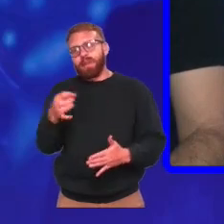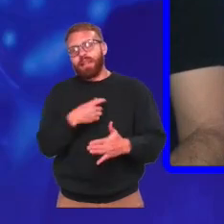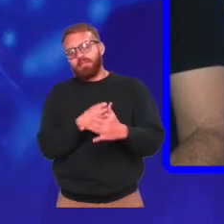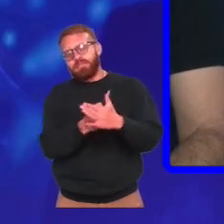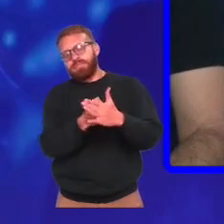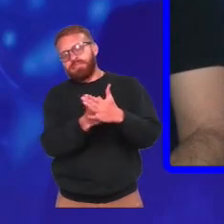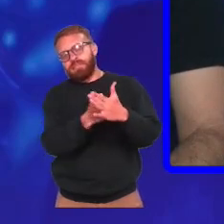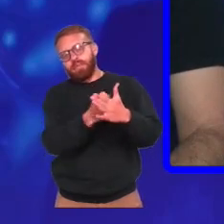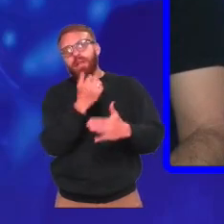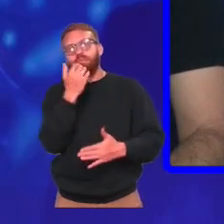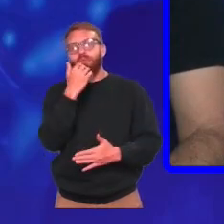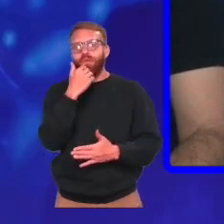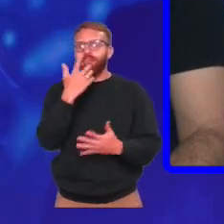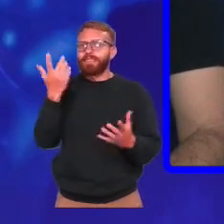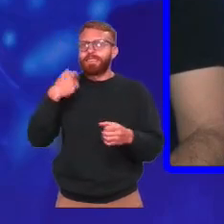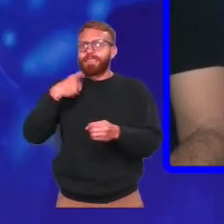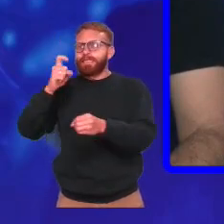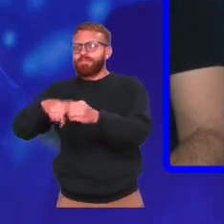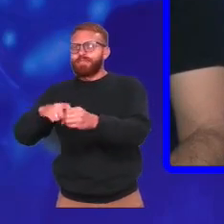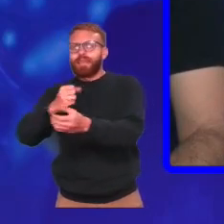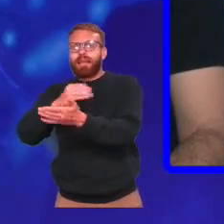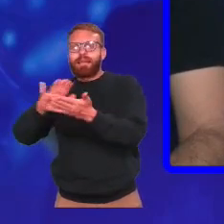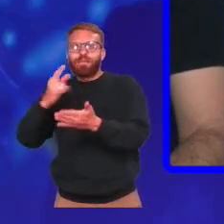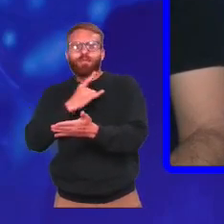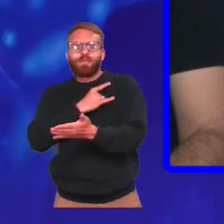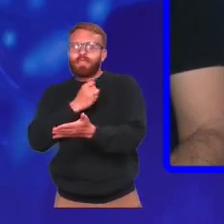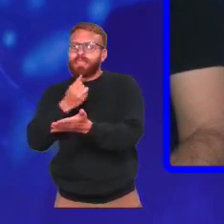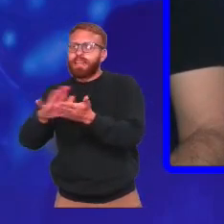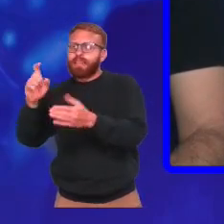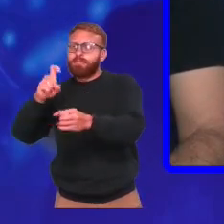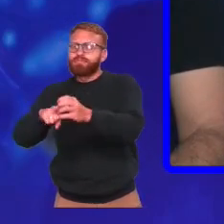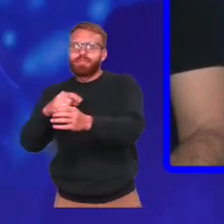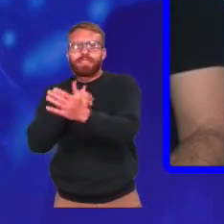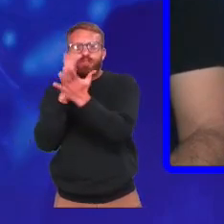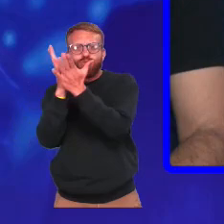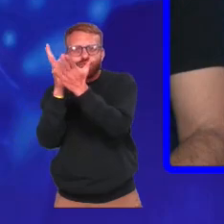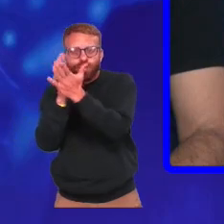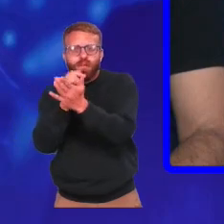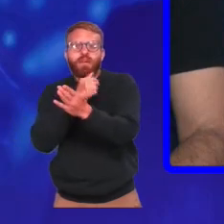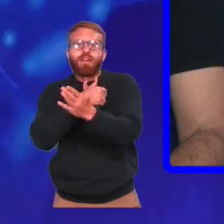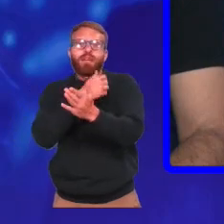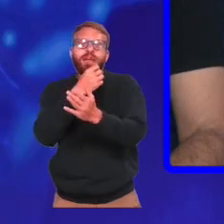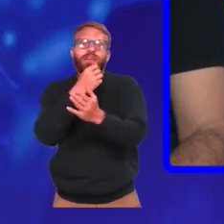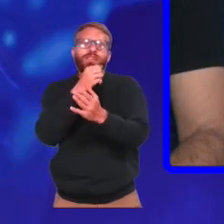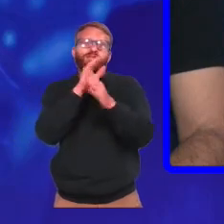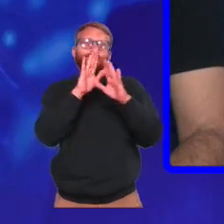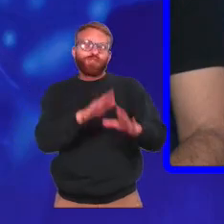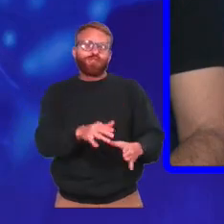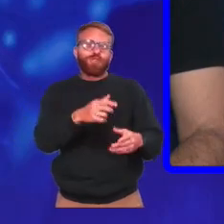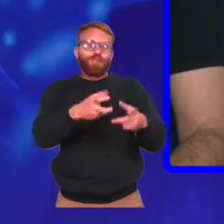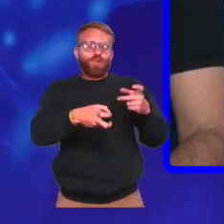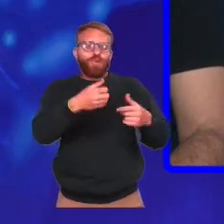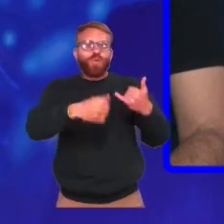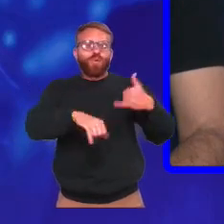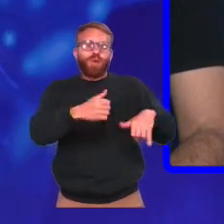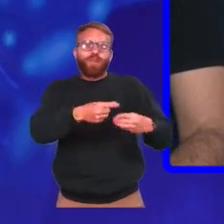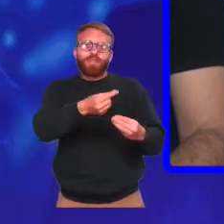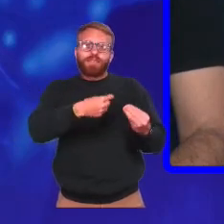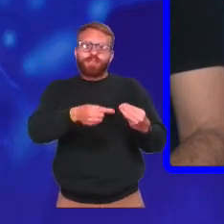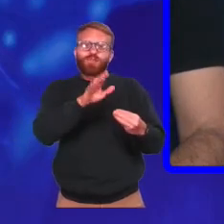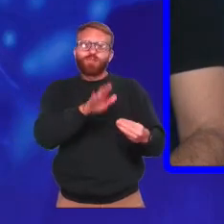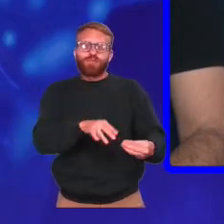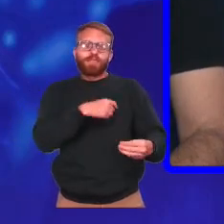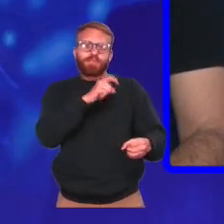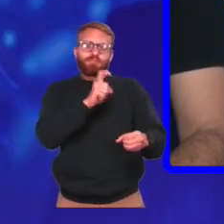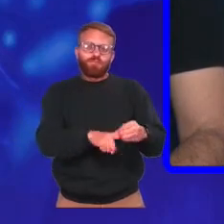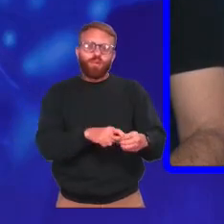like that. There's so many programs right now for video games. They specialize sometimes in the specializations that you want to